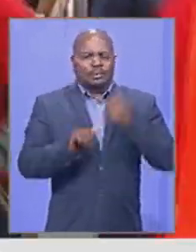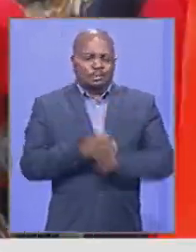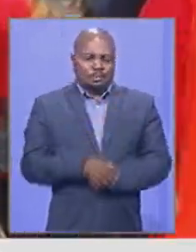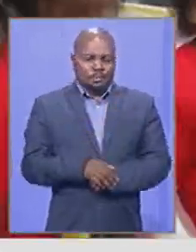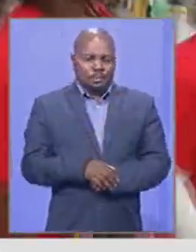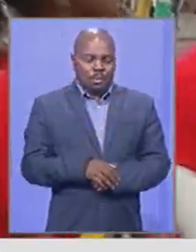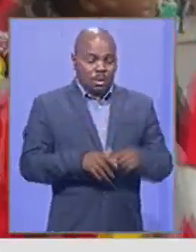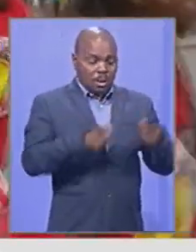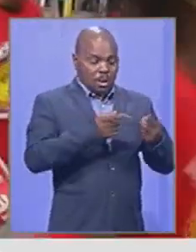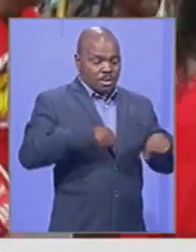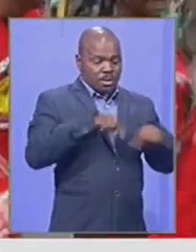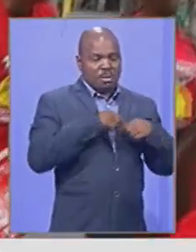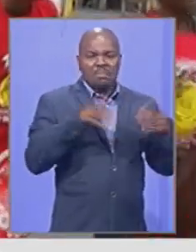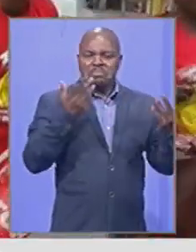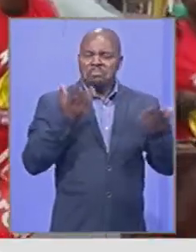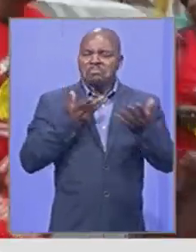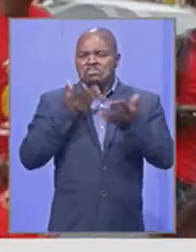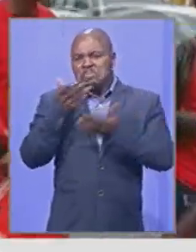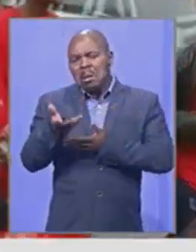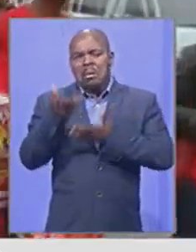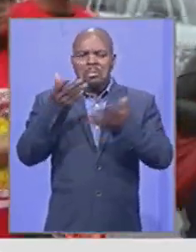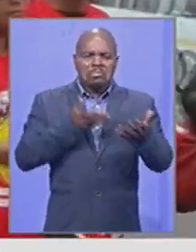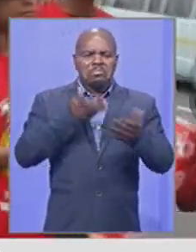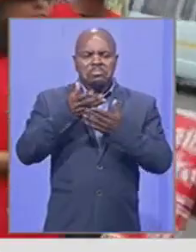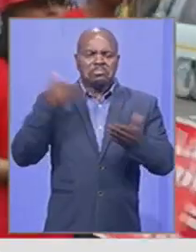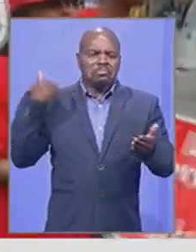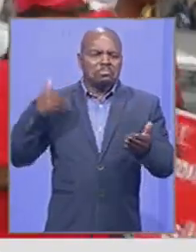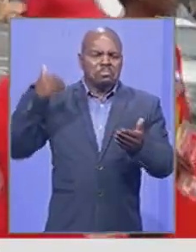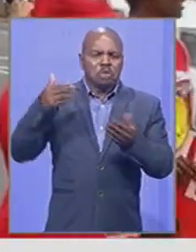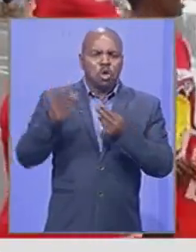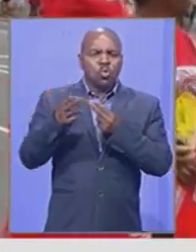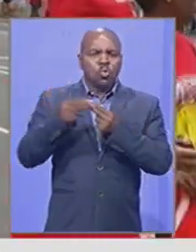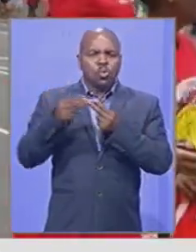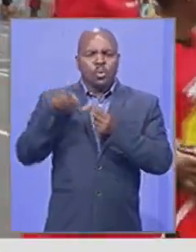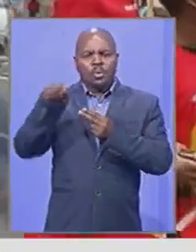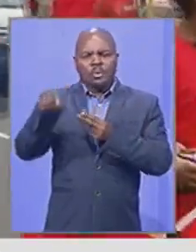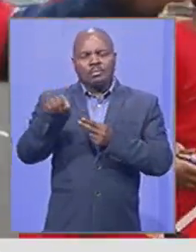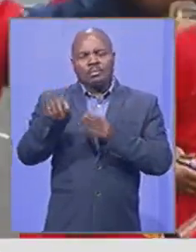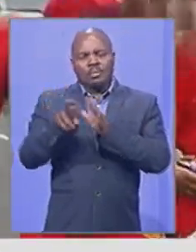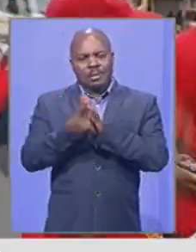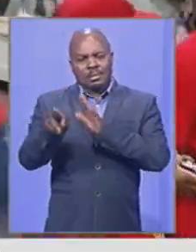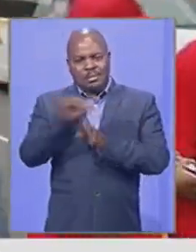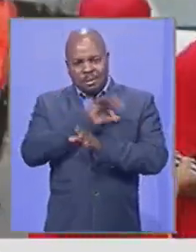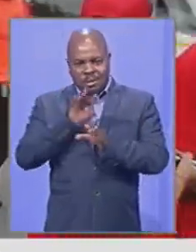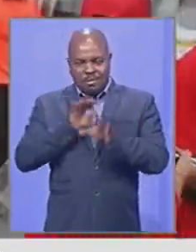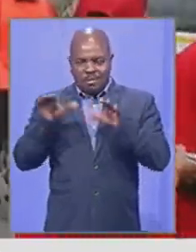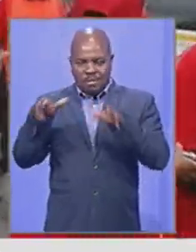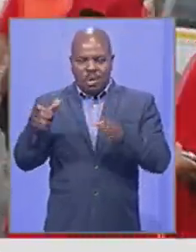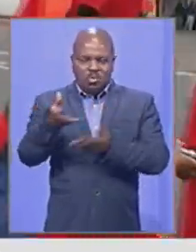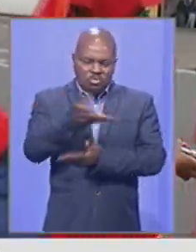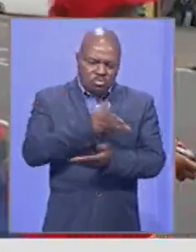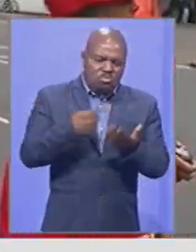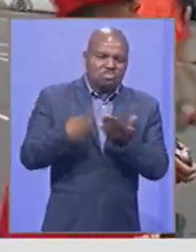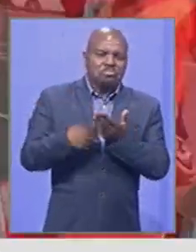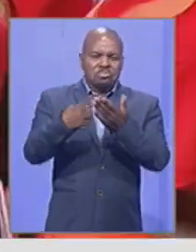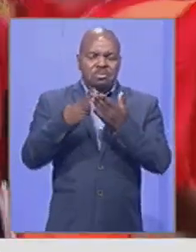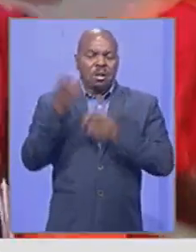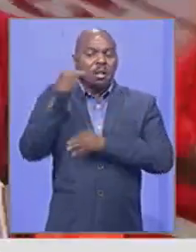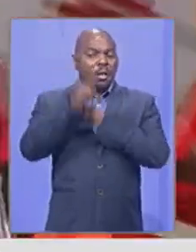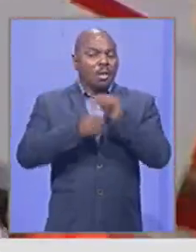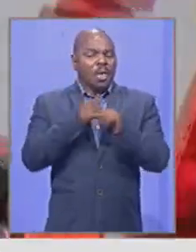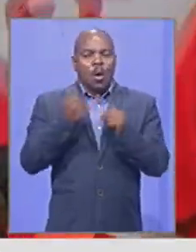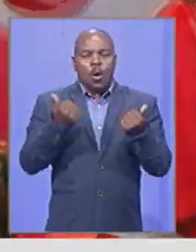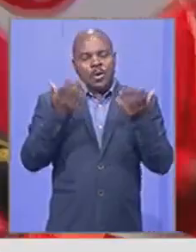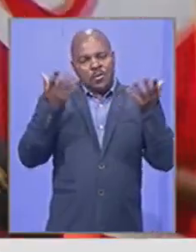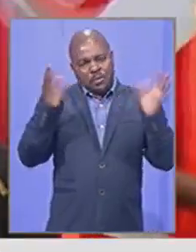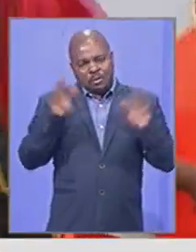engaging quite regularly with the unions, and we have discussed this with them last year already.